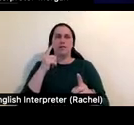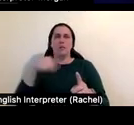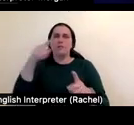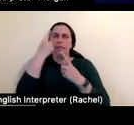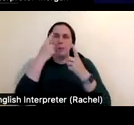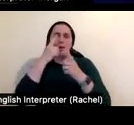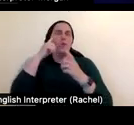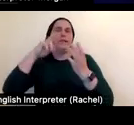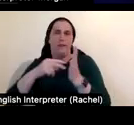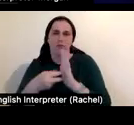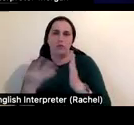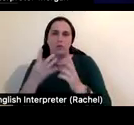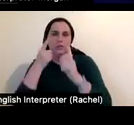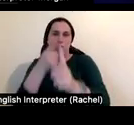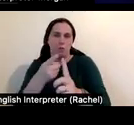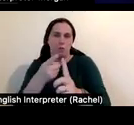German.